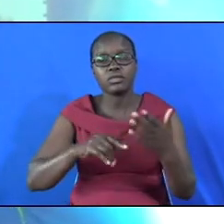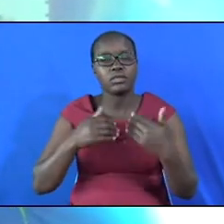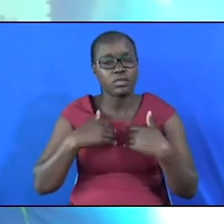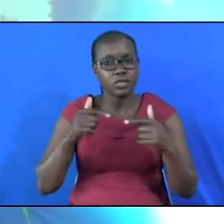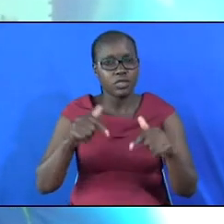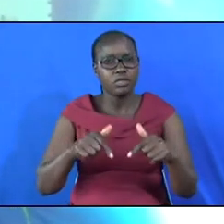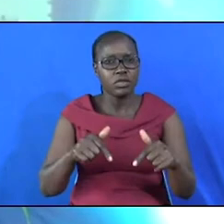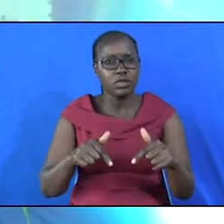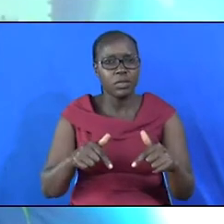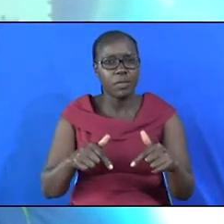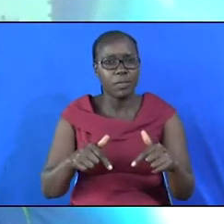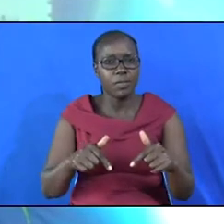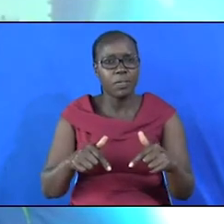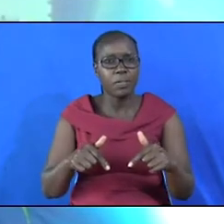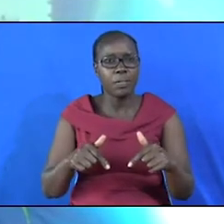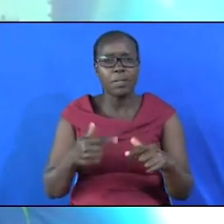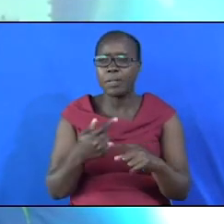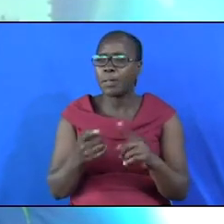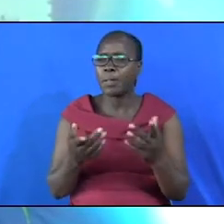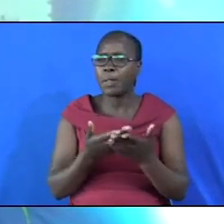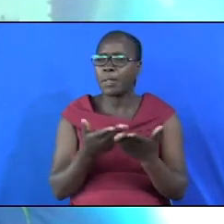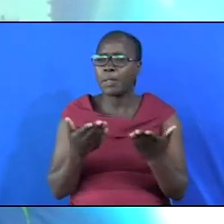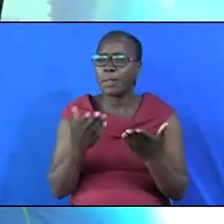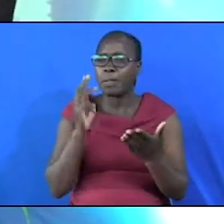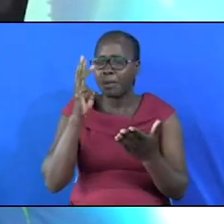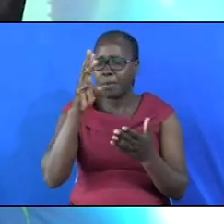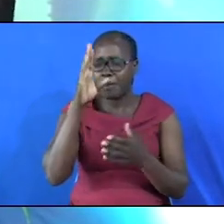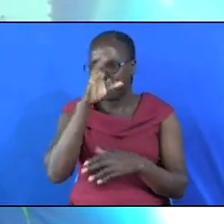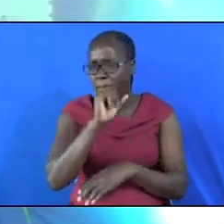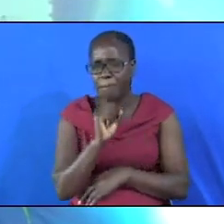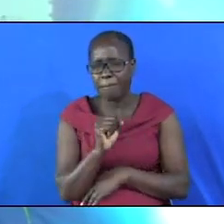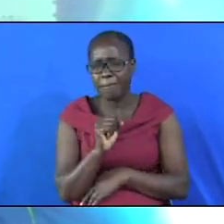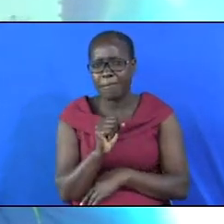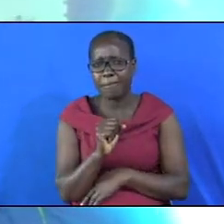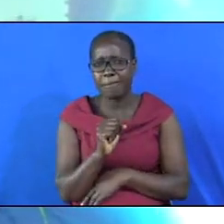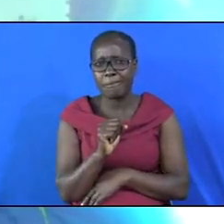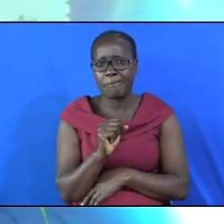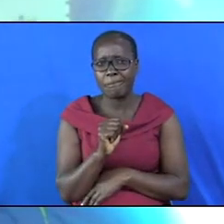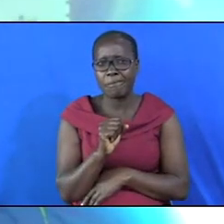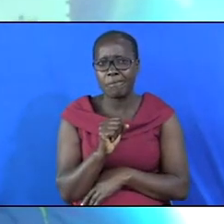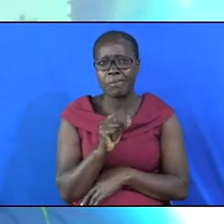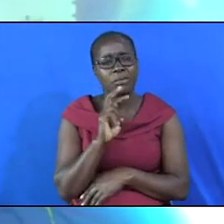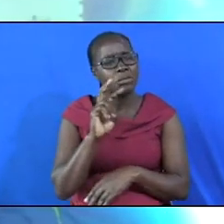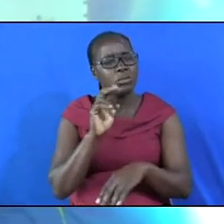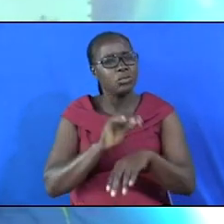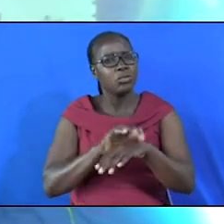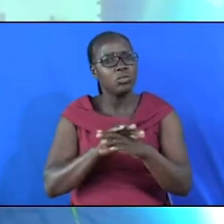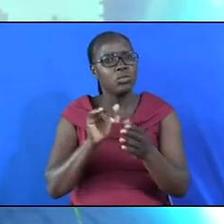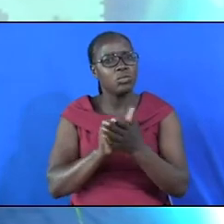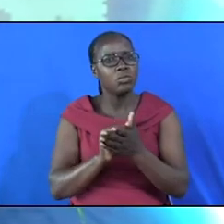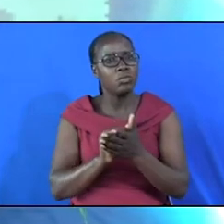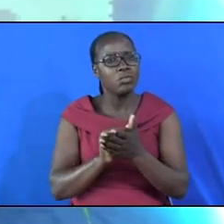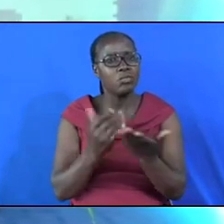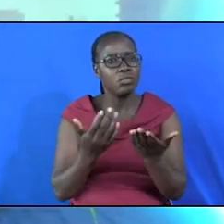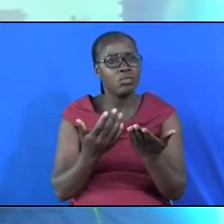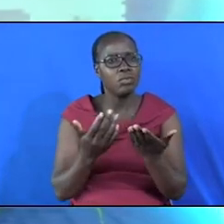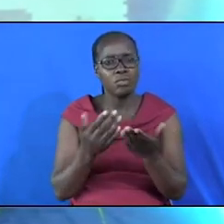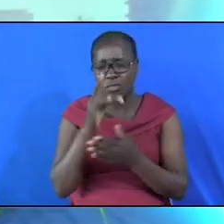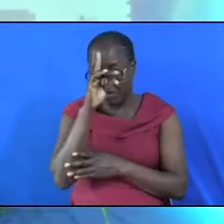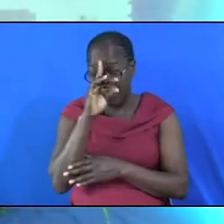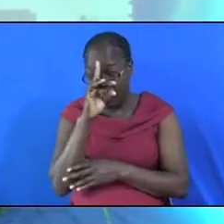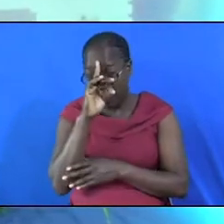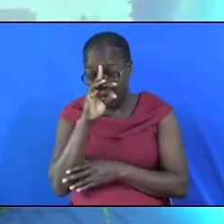have today. But the question is, will you be missed? Will you be missed? You see, it is good that we have dedicated babies here